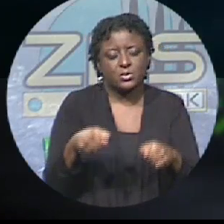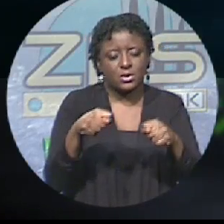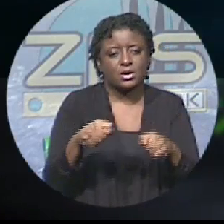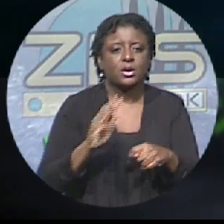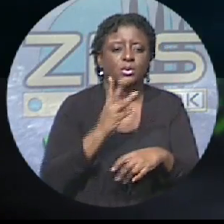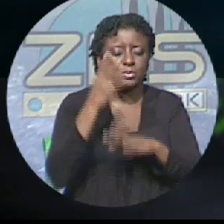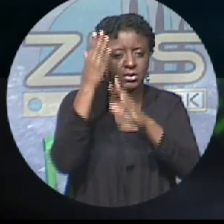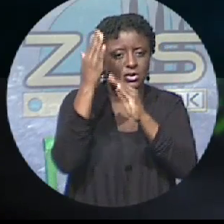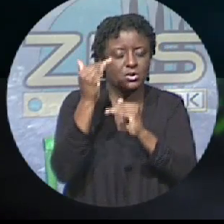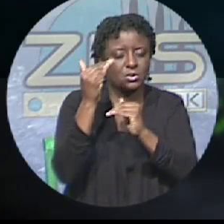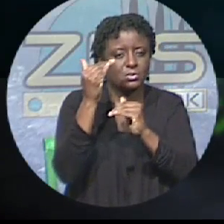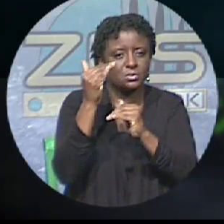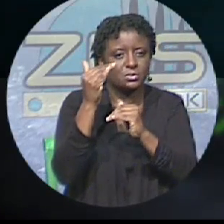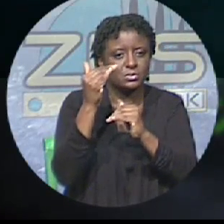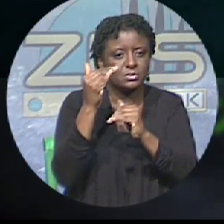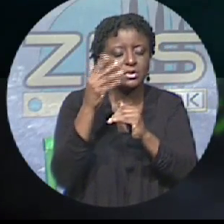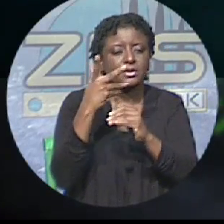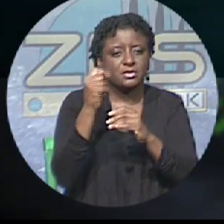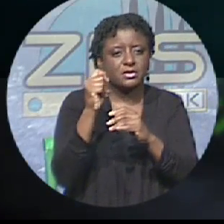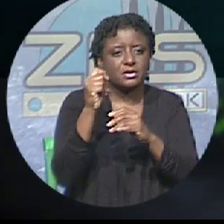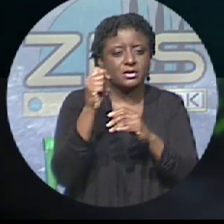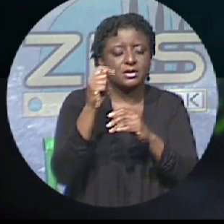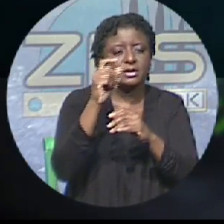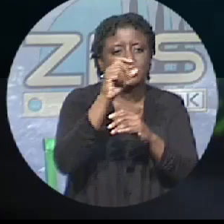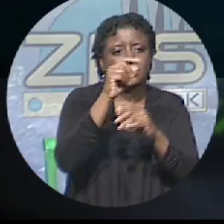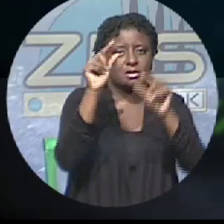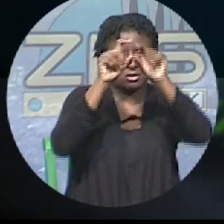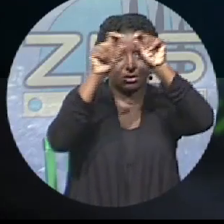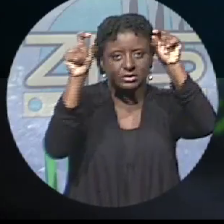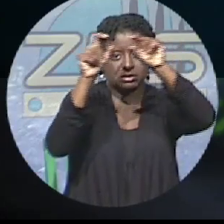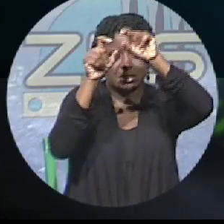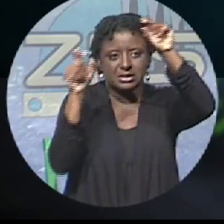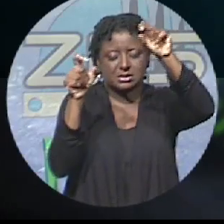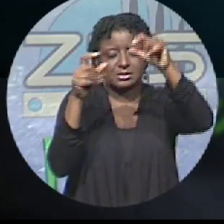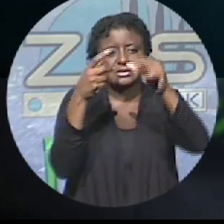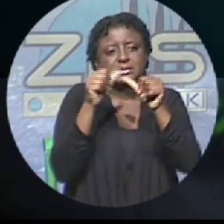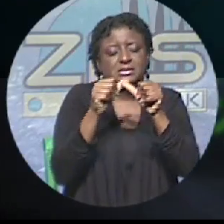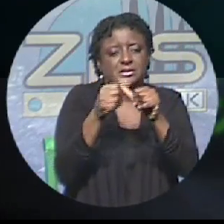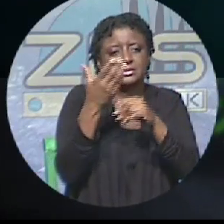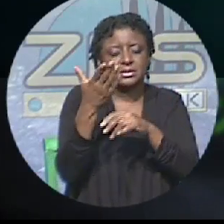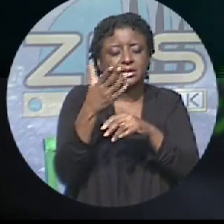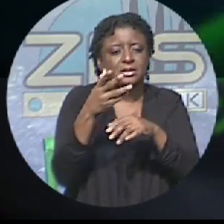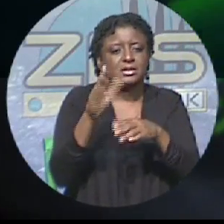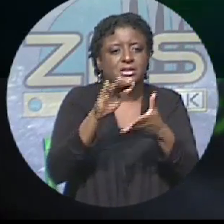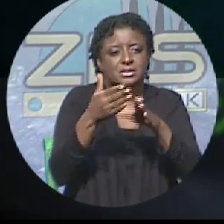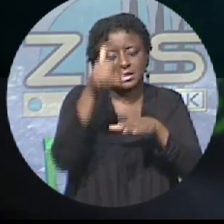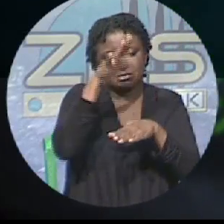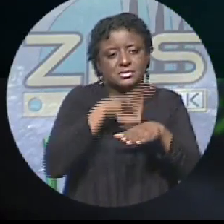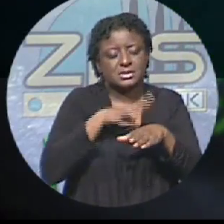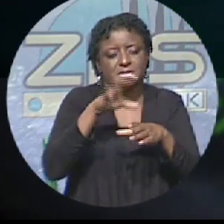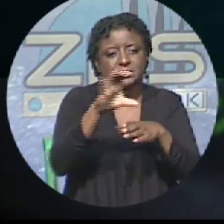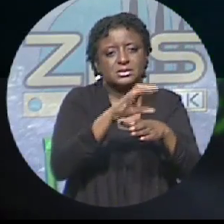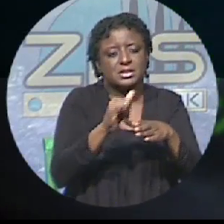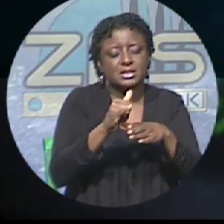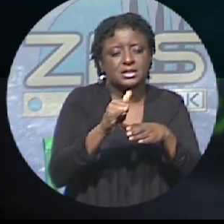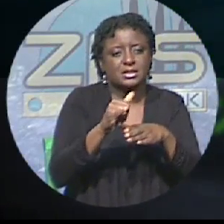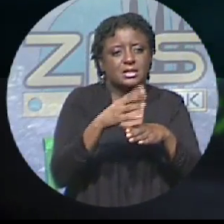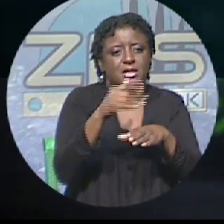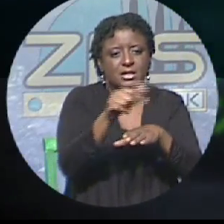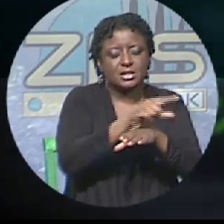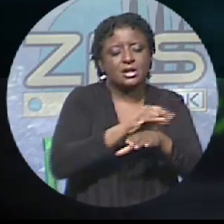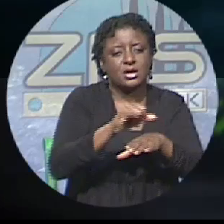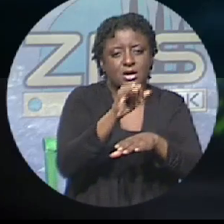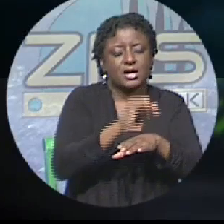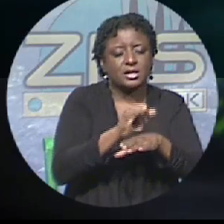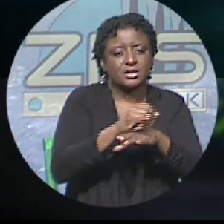hoping that the antennas still remain. Deadman's Key, Williamstown, Emerson Towers in Long Island. We've